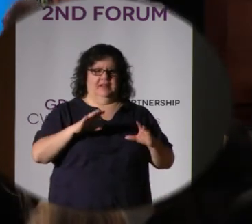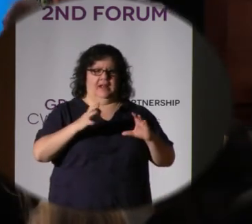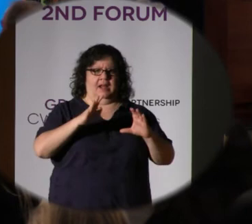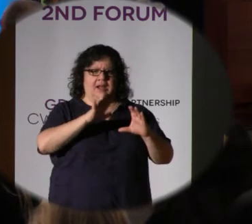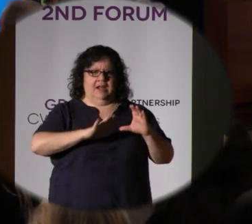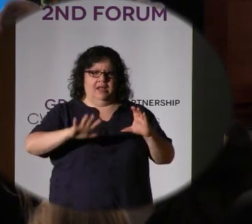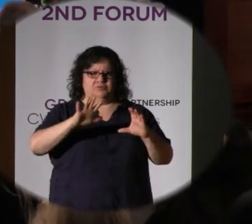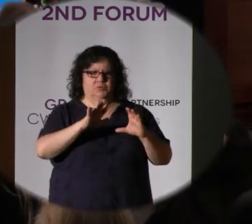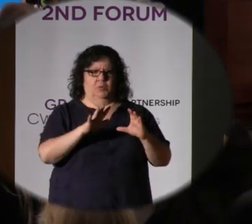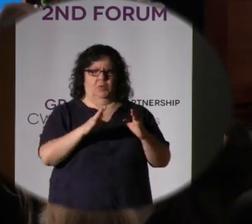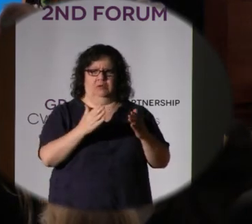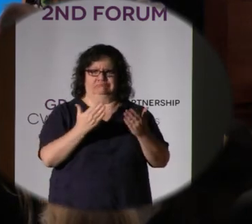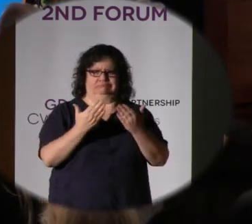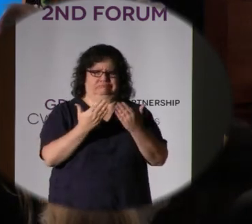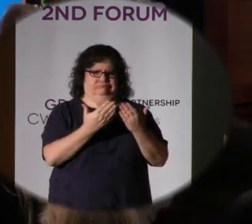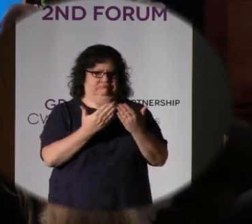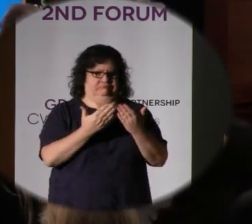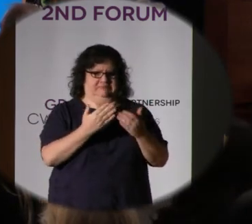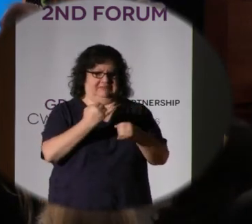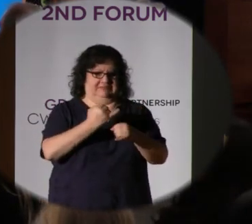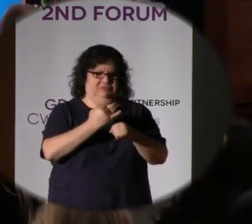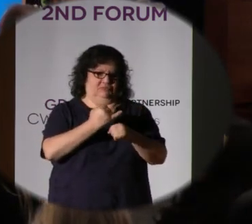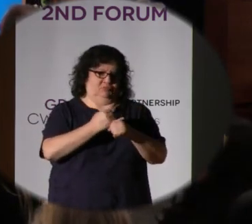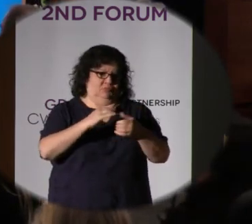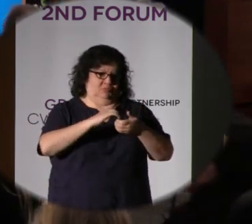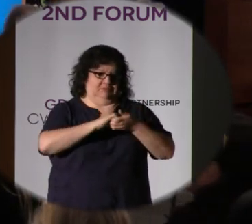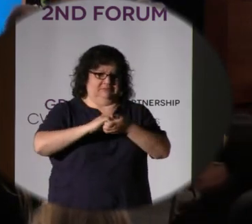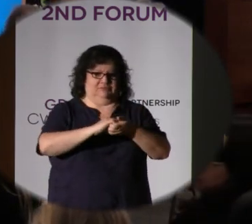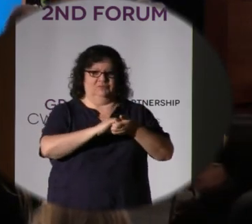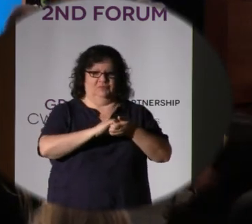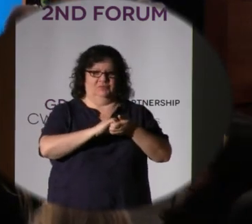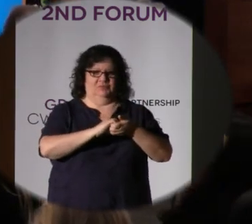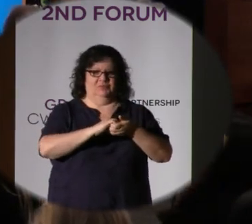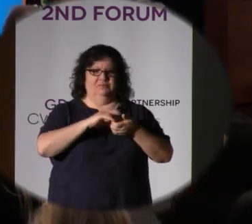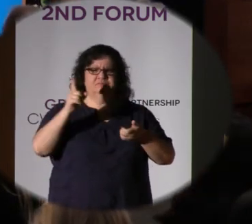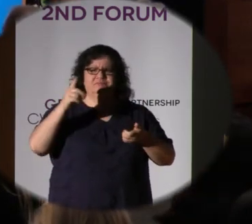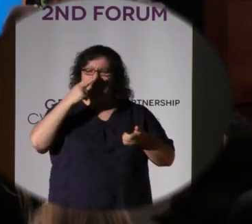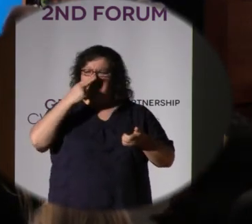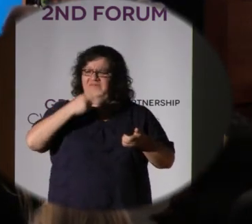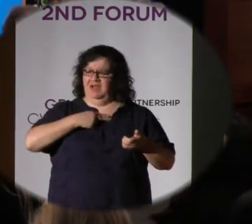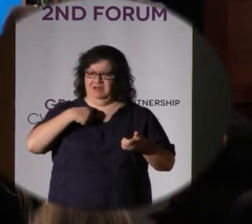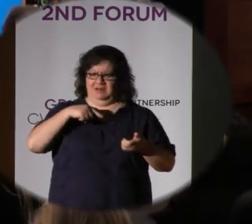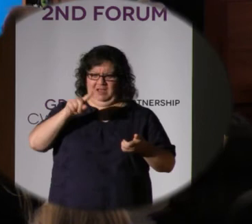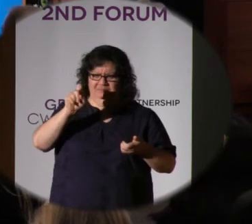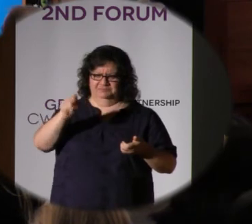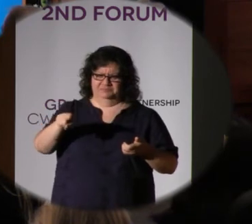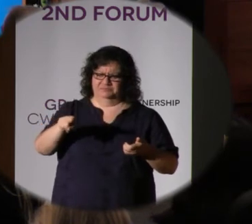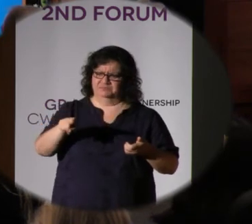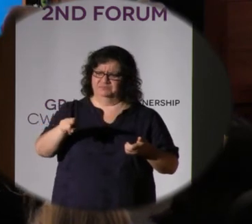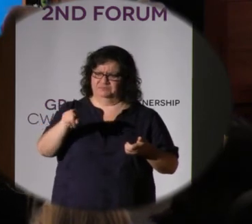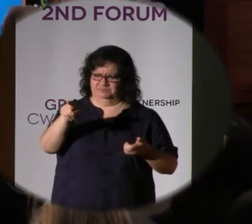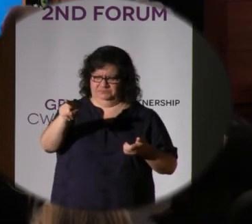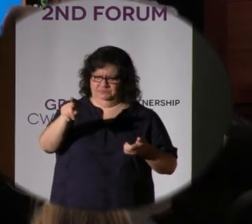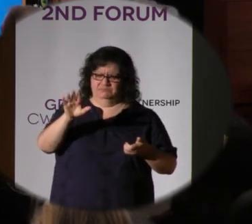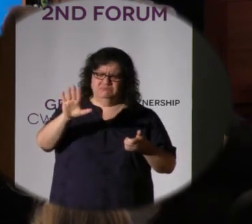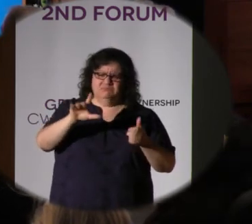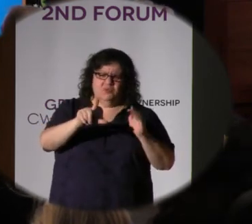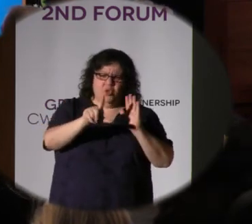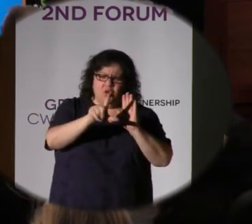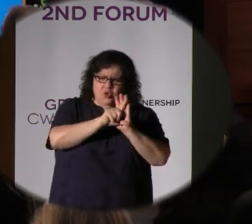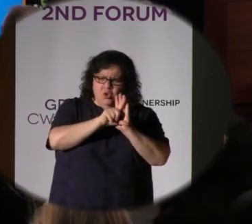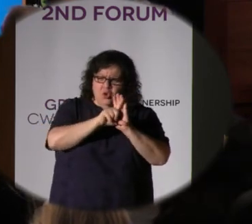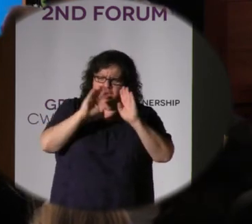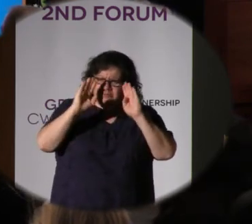law on disability and some of the early accomplishments of your ministry in implementing that